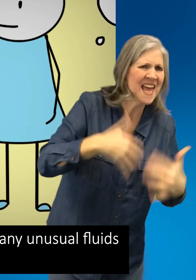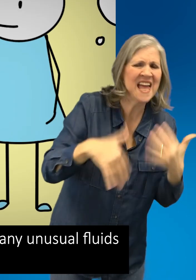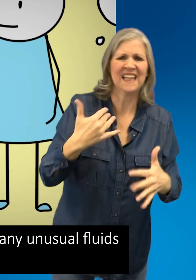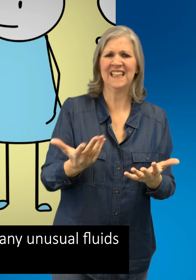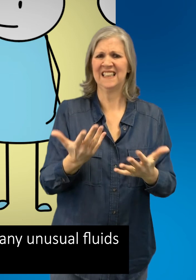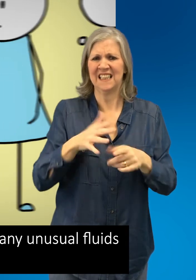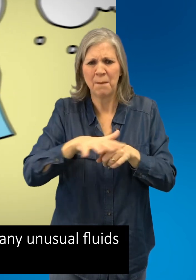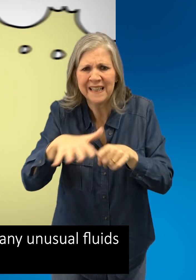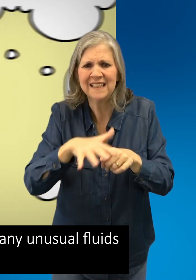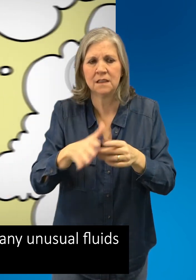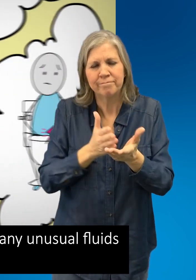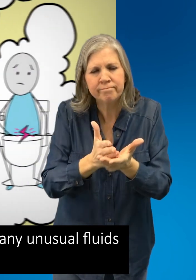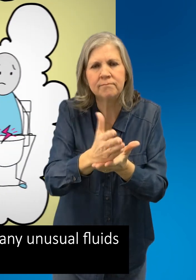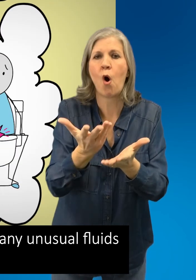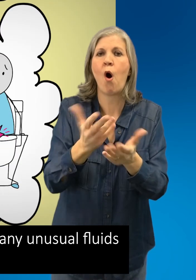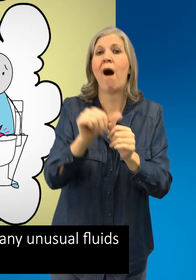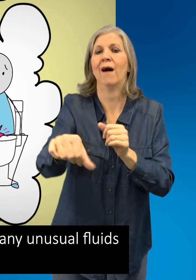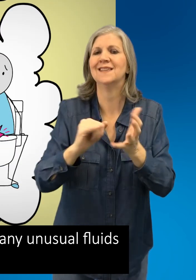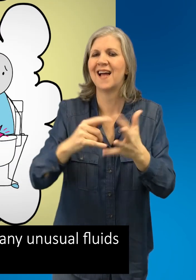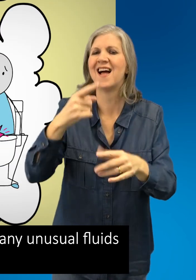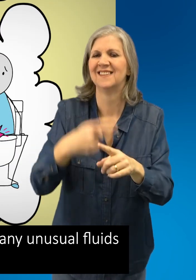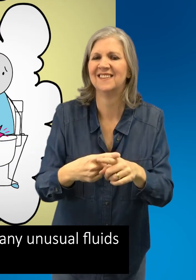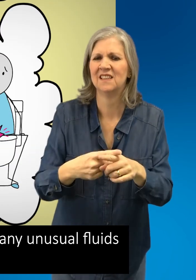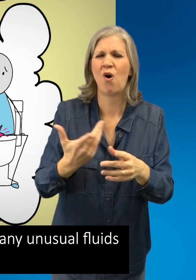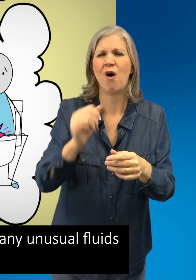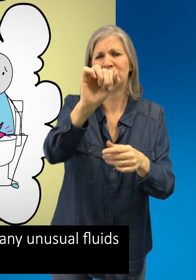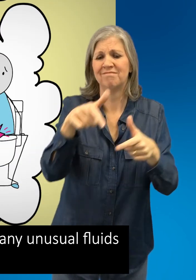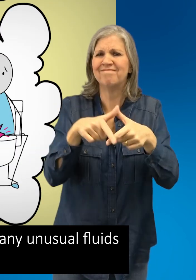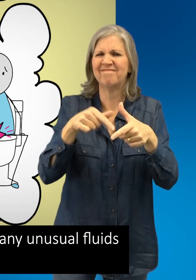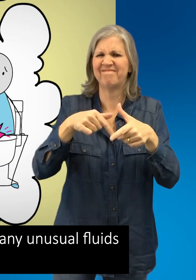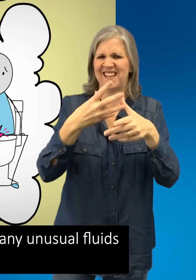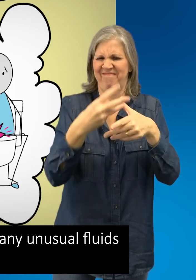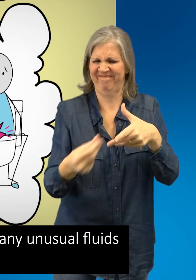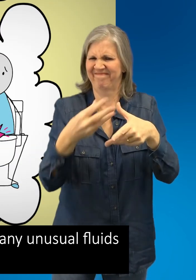or after sex, or any unusual fluids from your vagina.